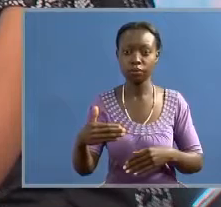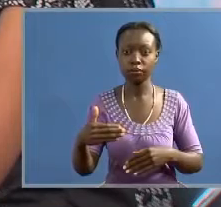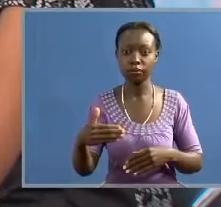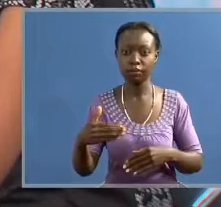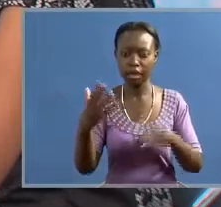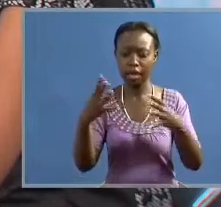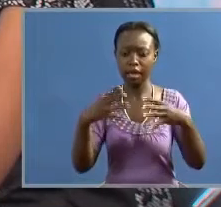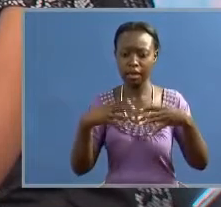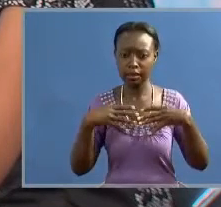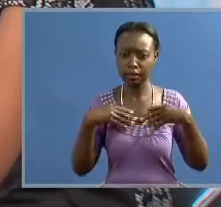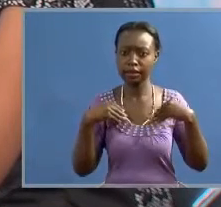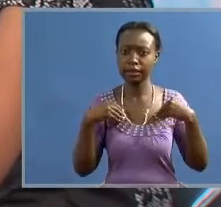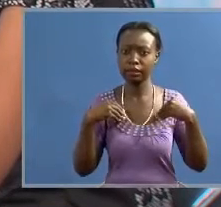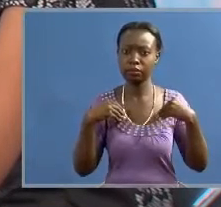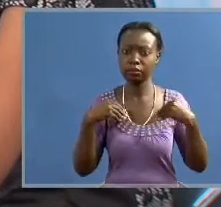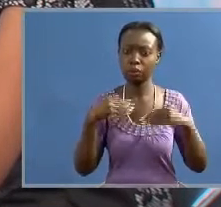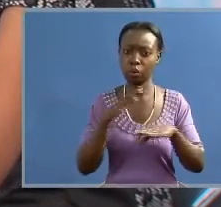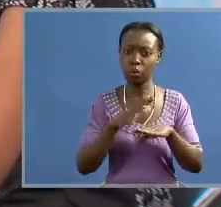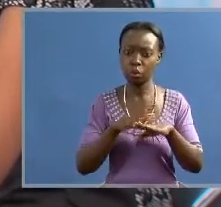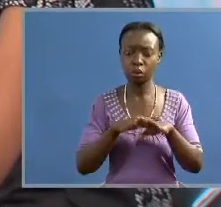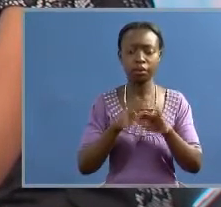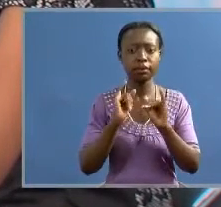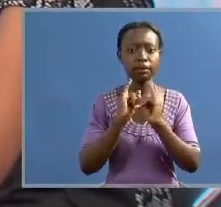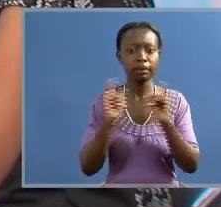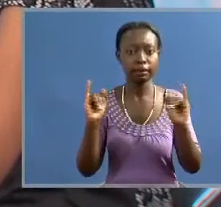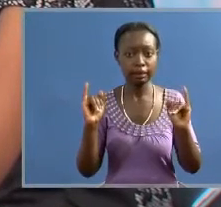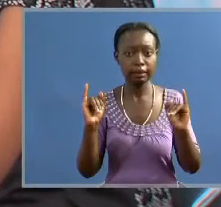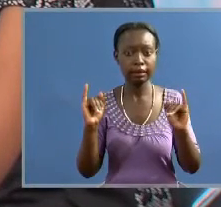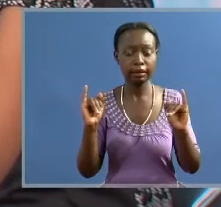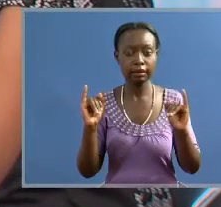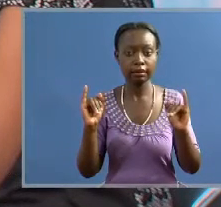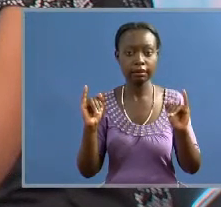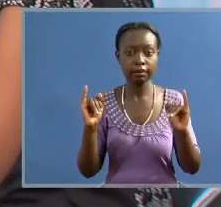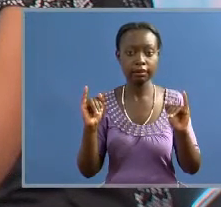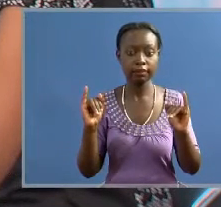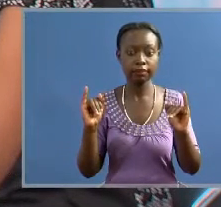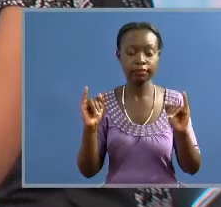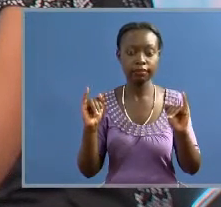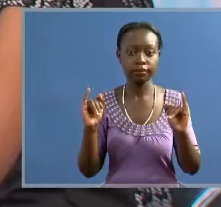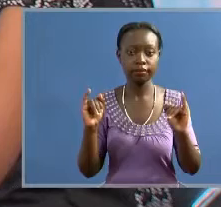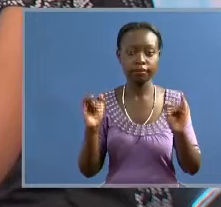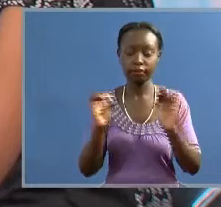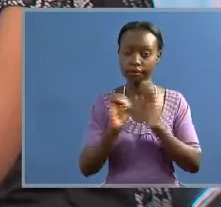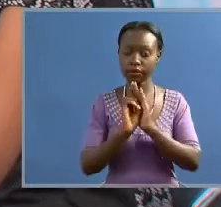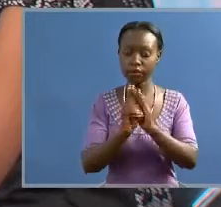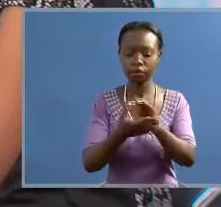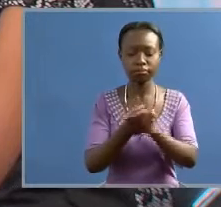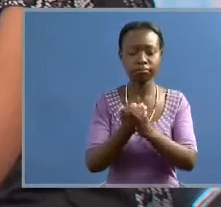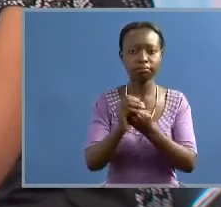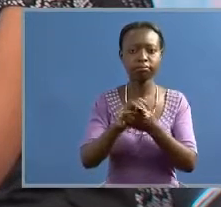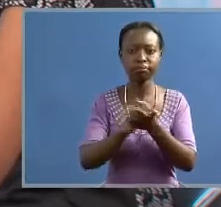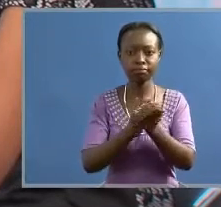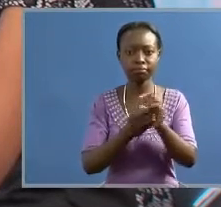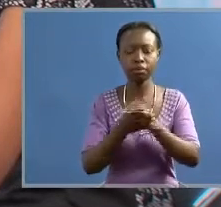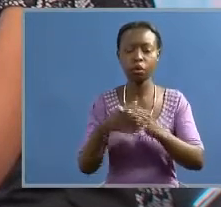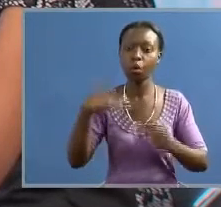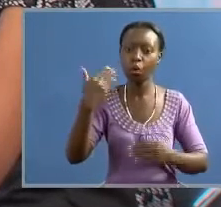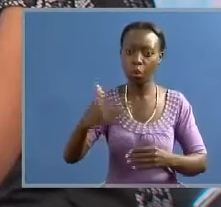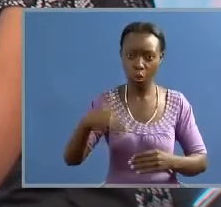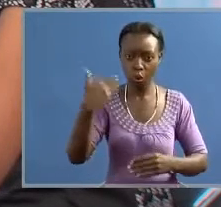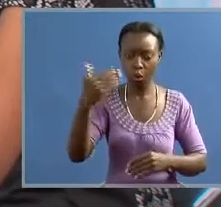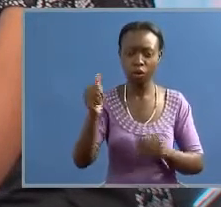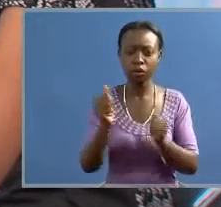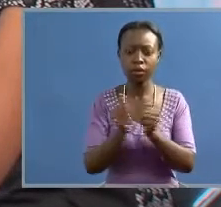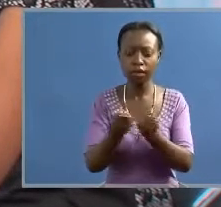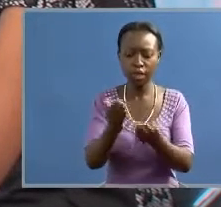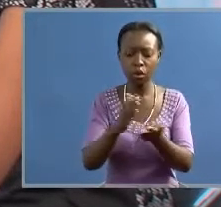good hygiene habits. For instance, we wash our hands regularly with